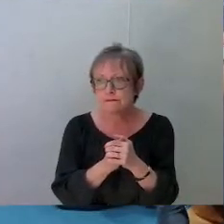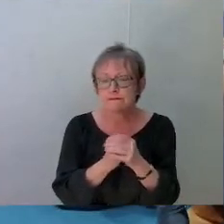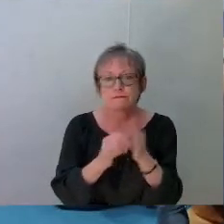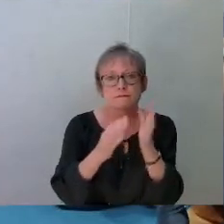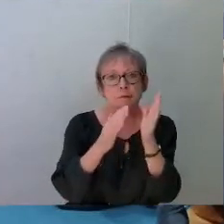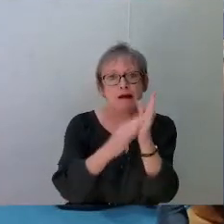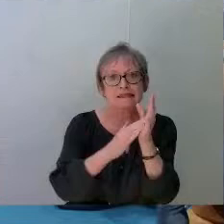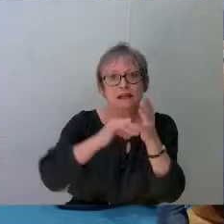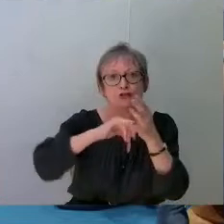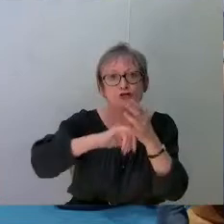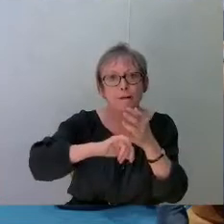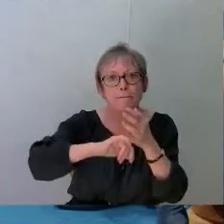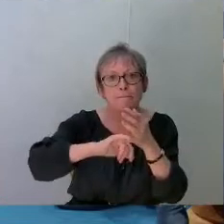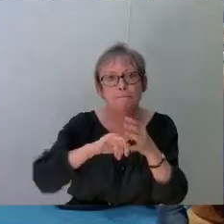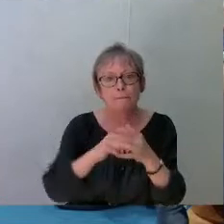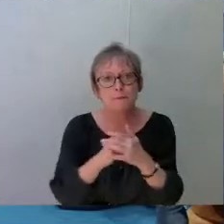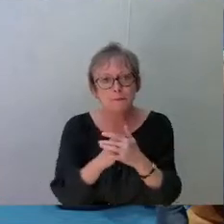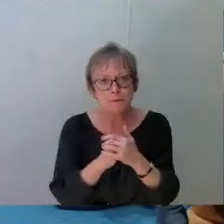Martina Schramm.